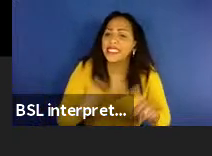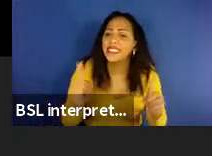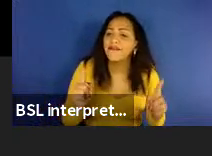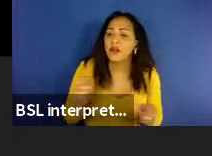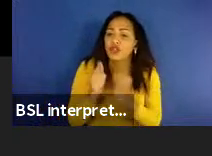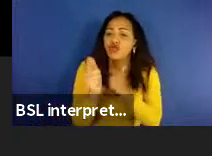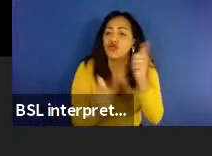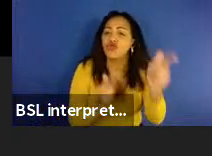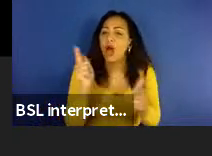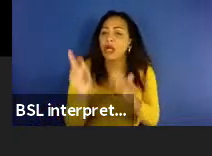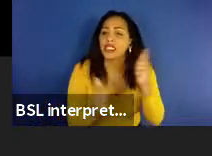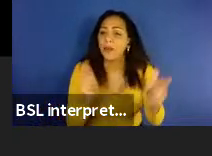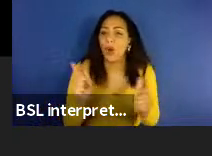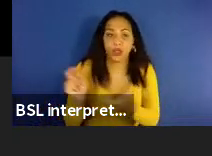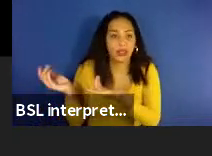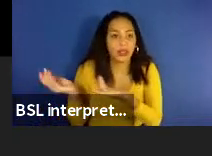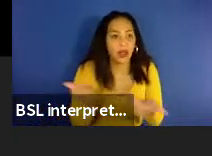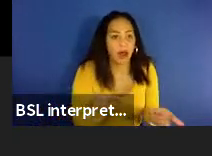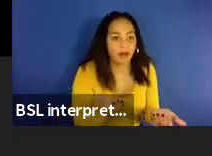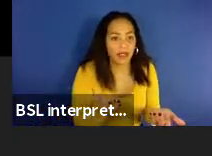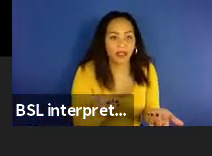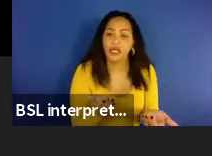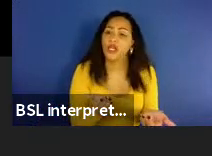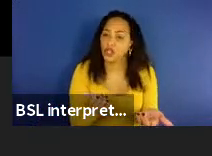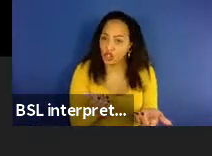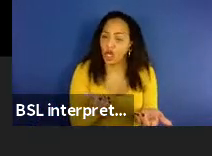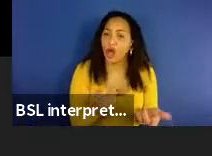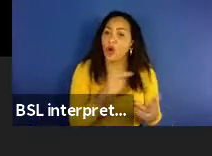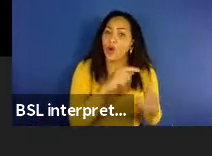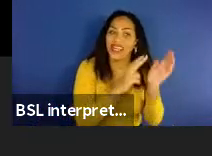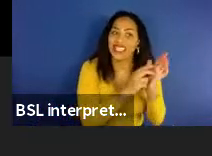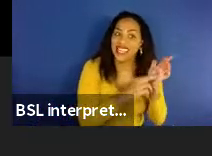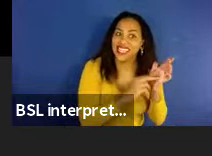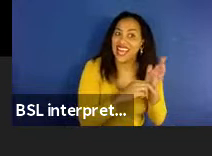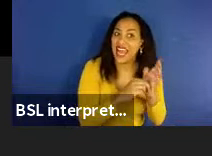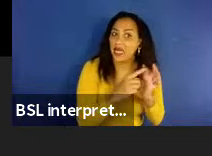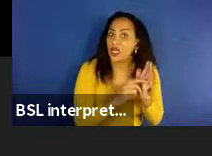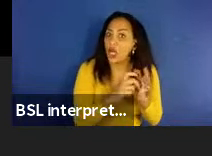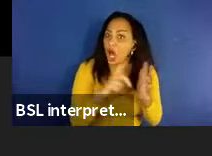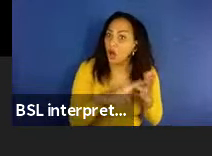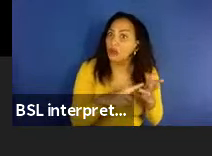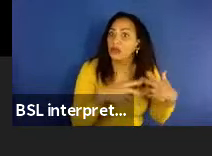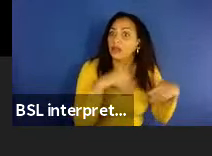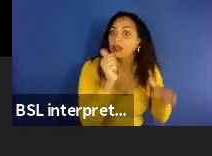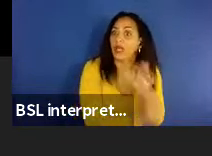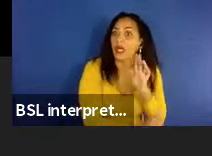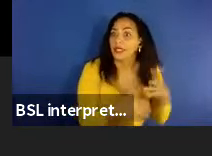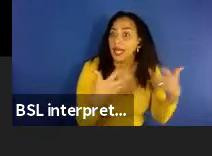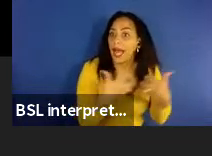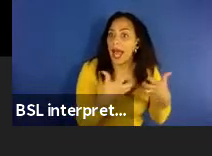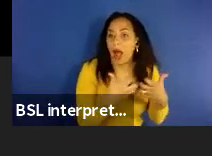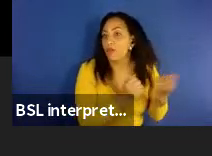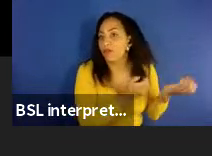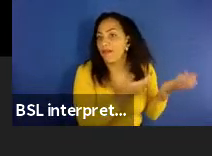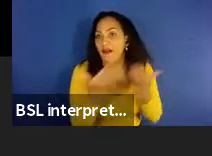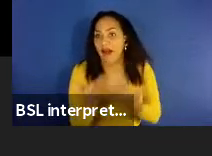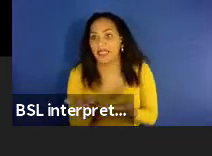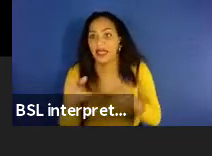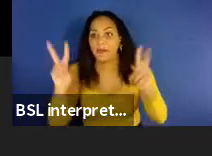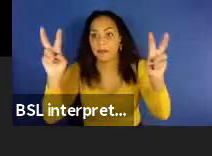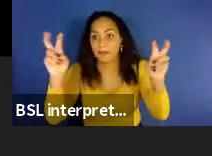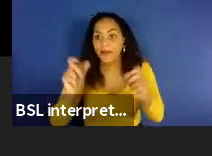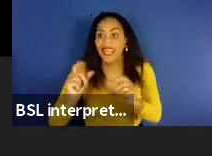their shops. So they started providing a taxi service. And that taxi service started out by simply being a shuttle service